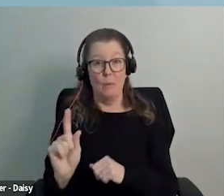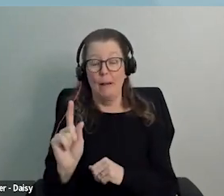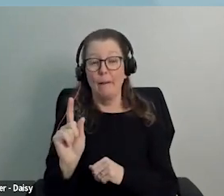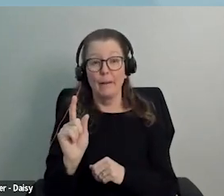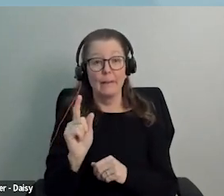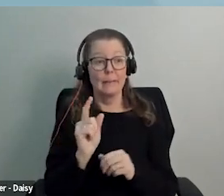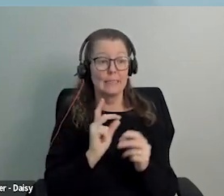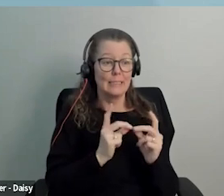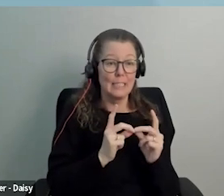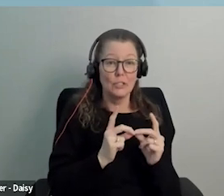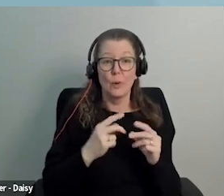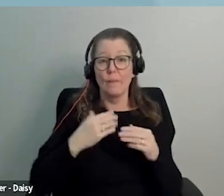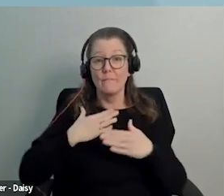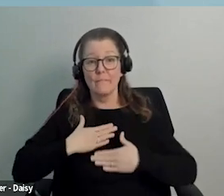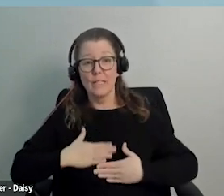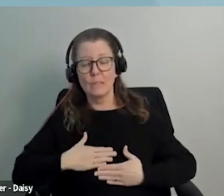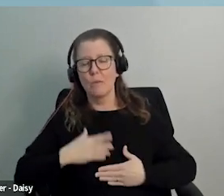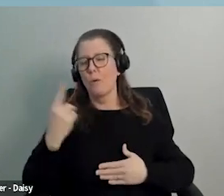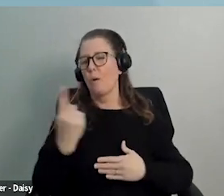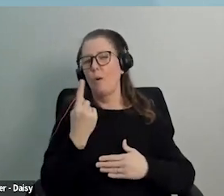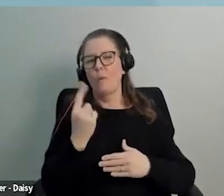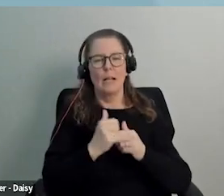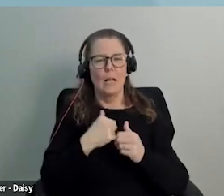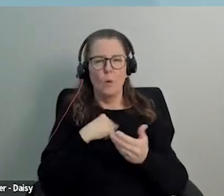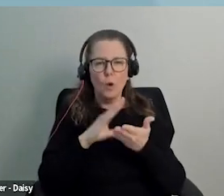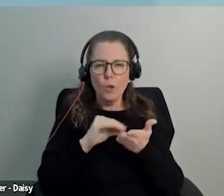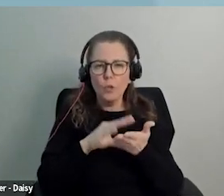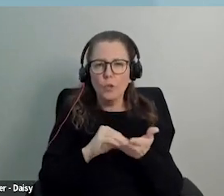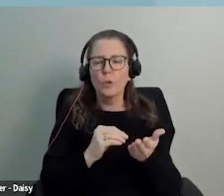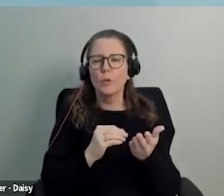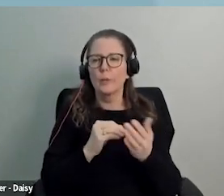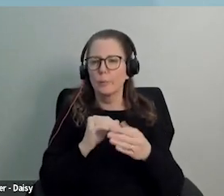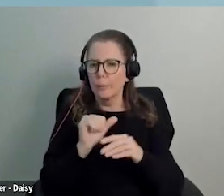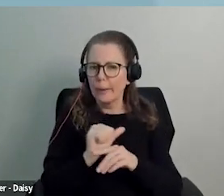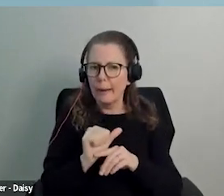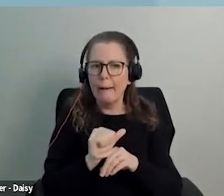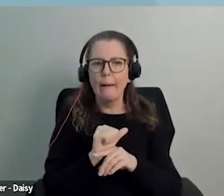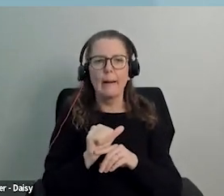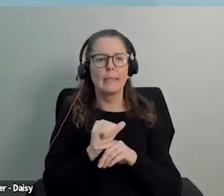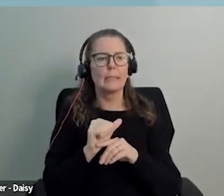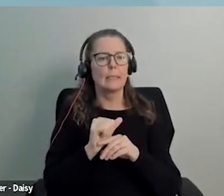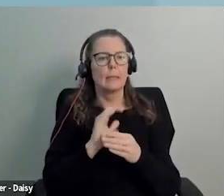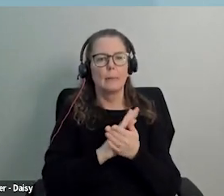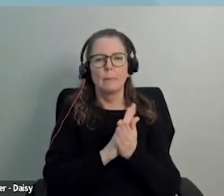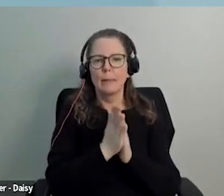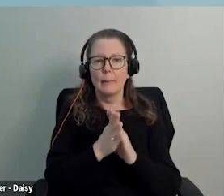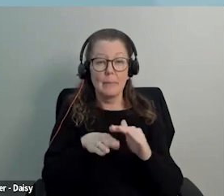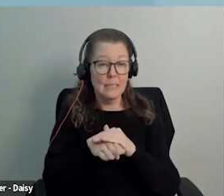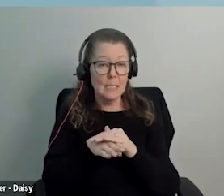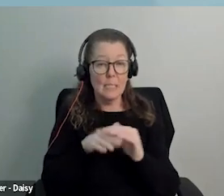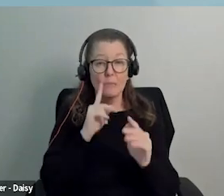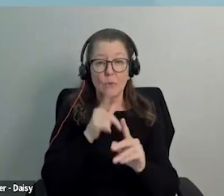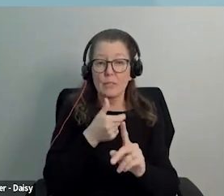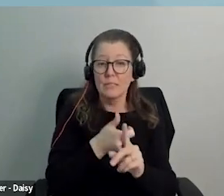digital accessibility. There's always ways to learn more, practice making things more accessible for yourself and